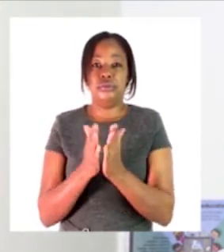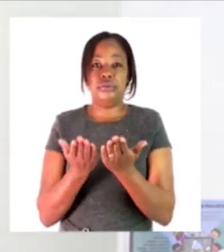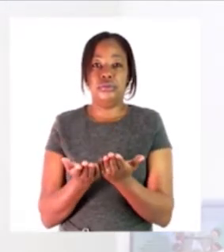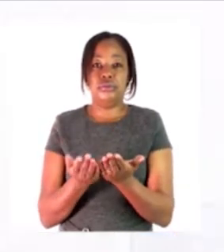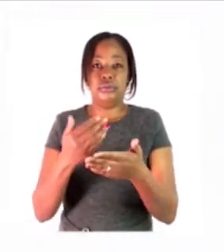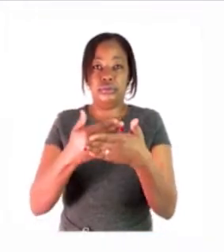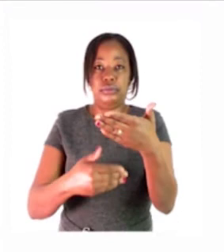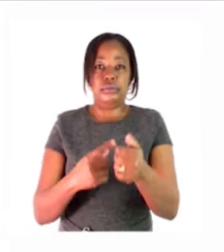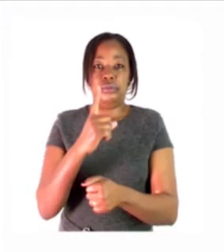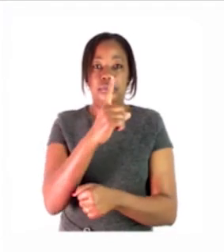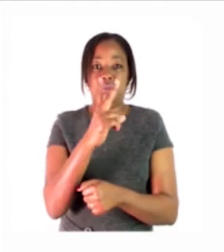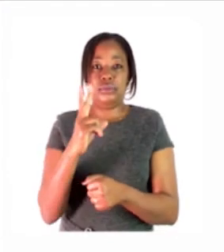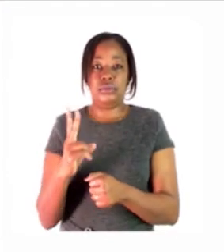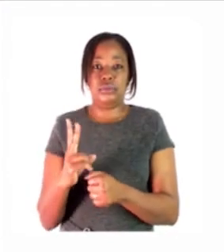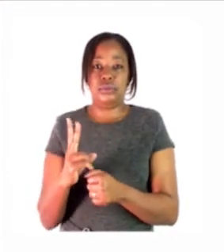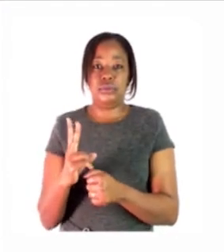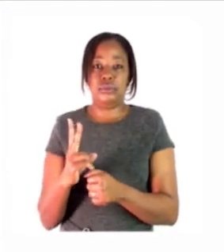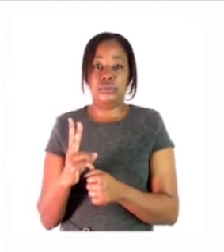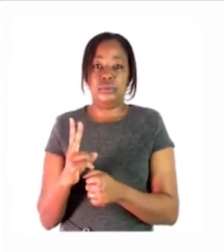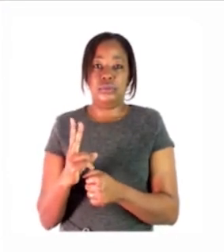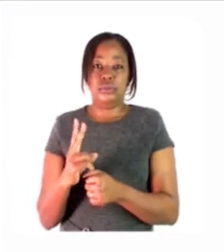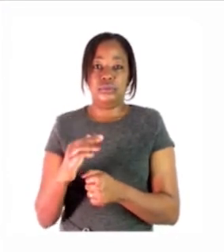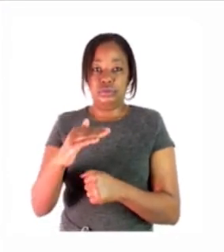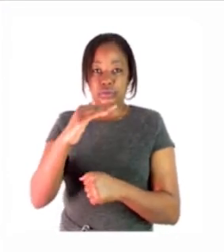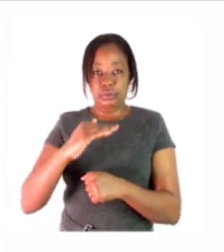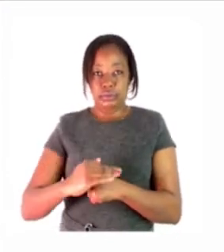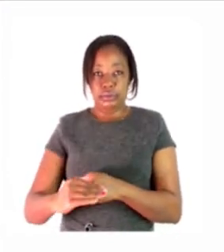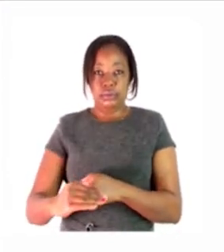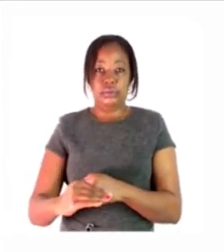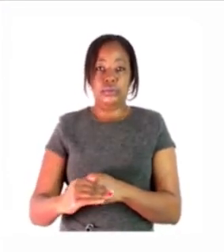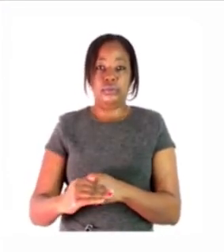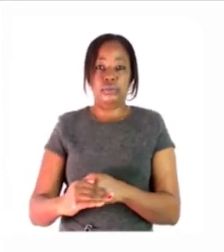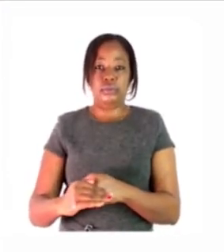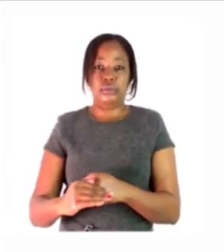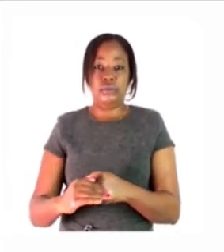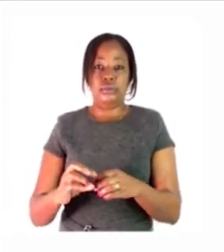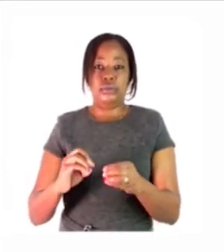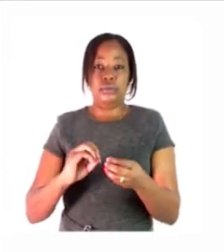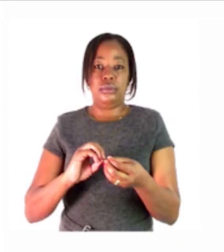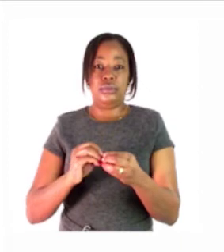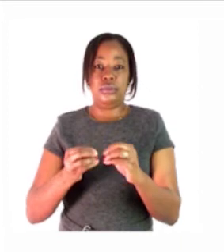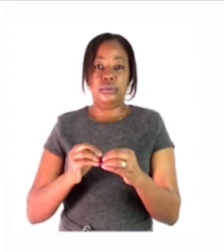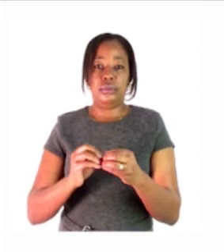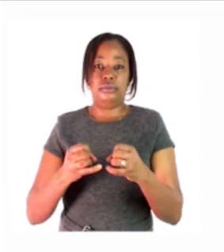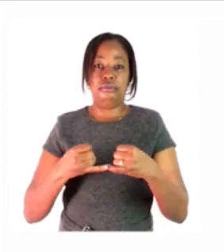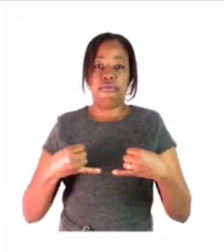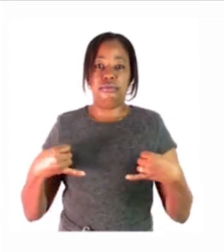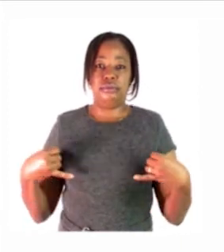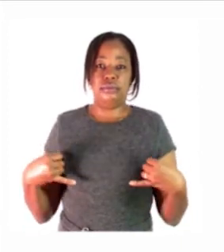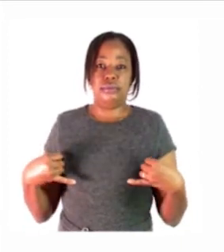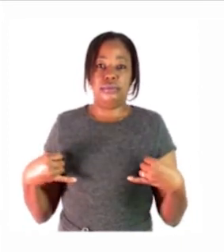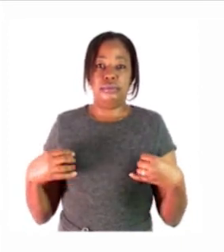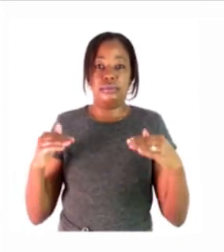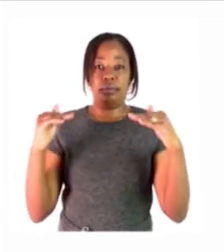12, there are two more exercises there. Remember, we did the even numbers and the odd